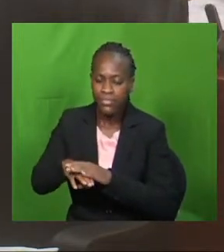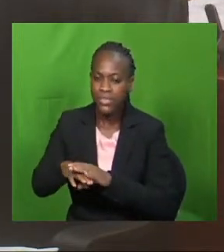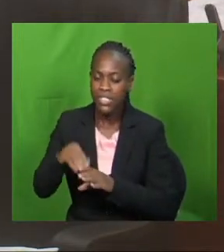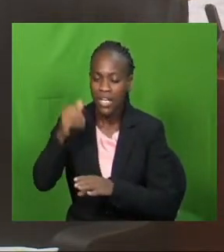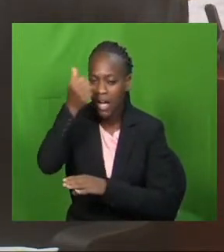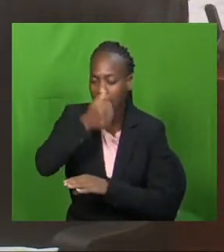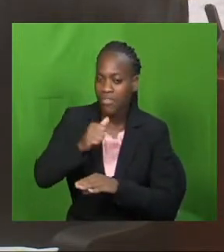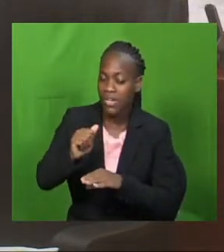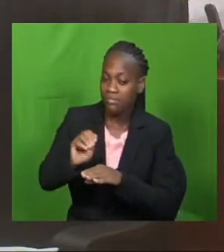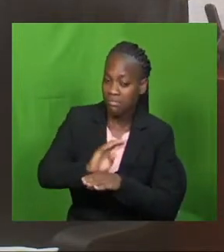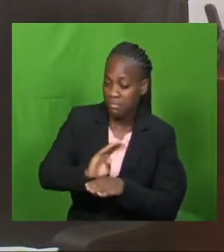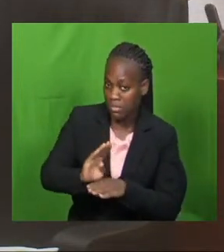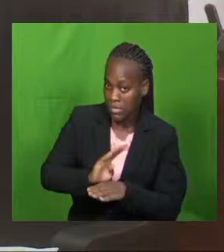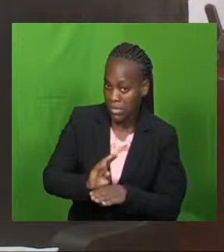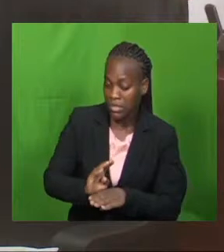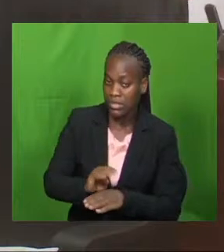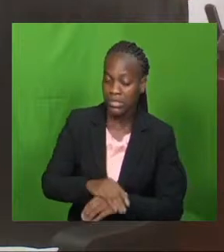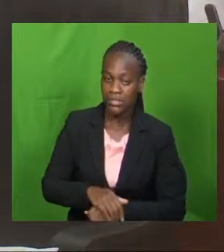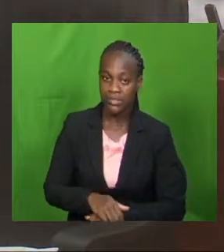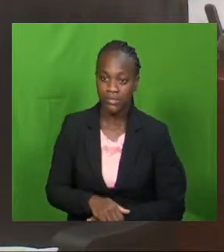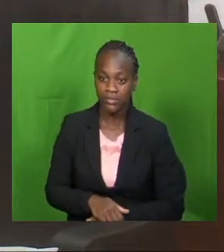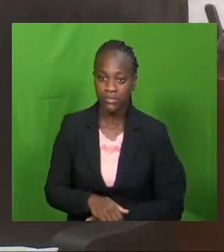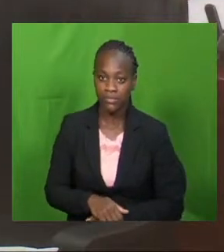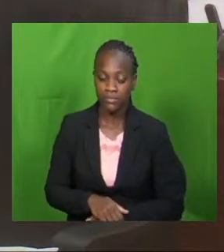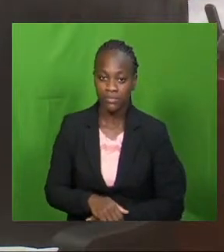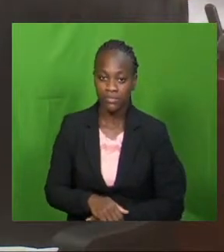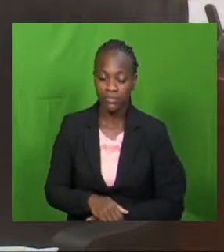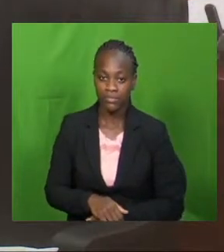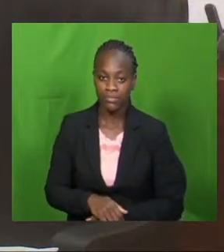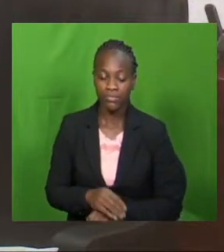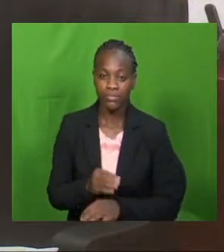Speaker, in Freetown, Sierra Leone,